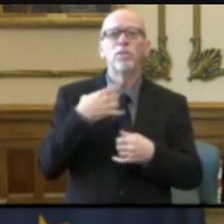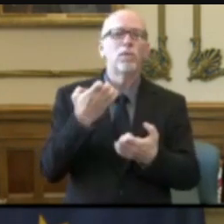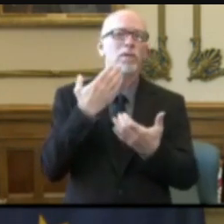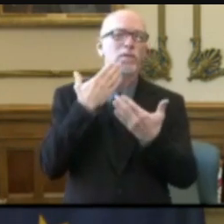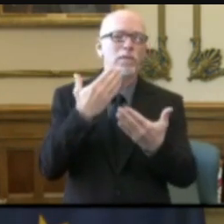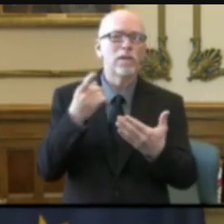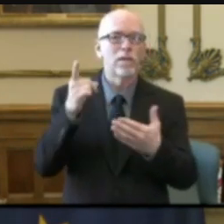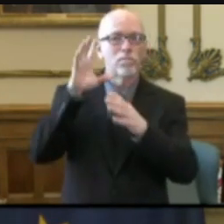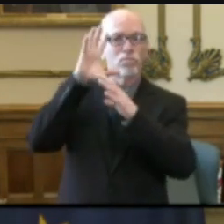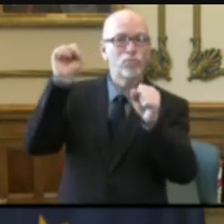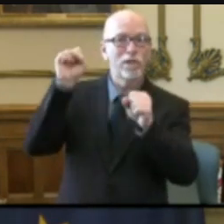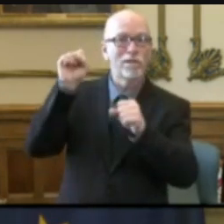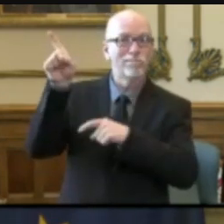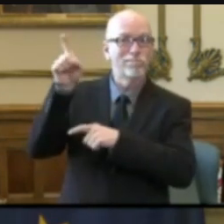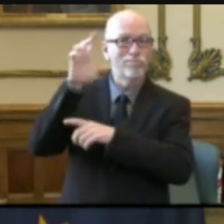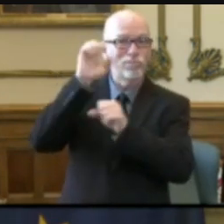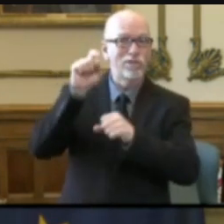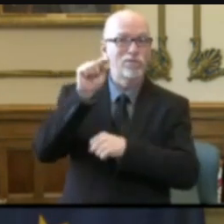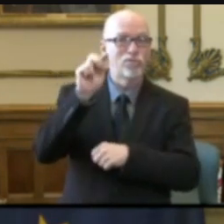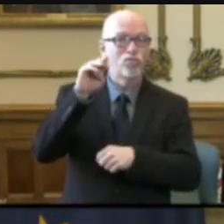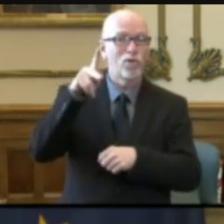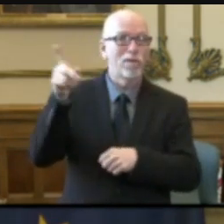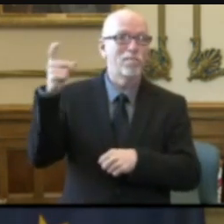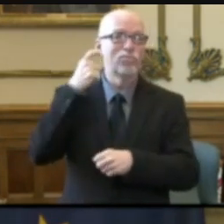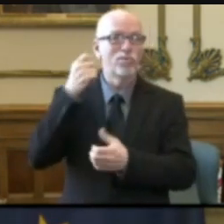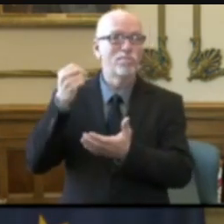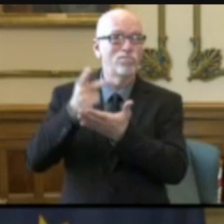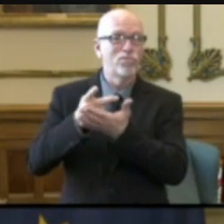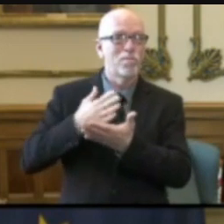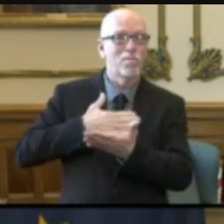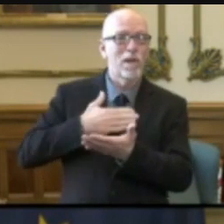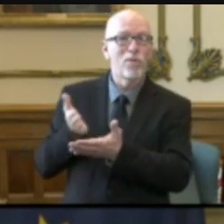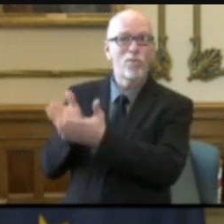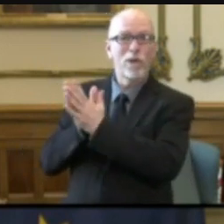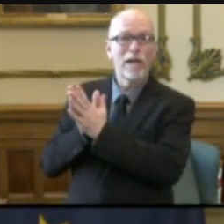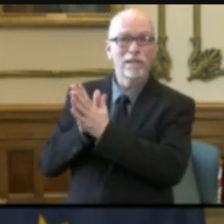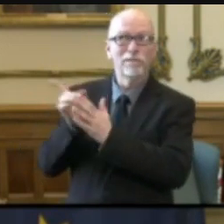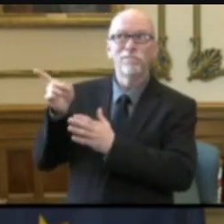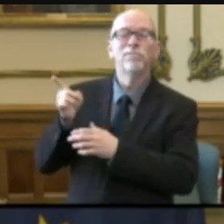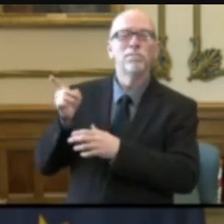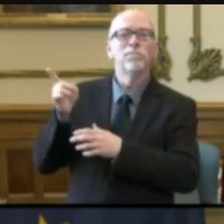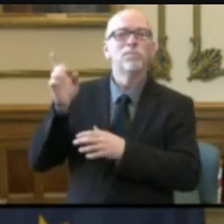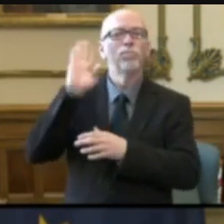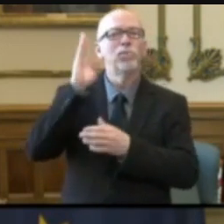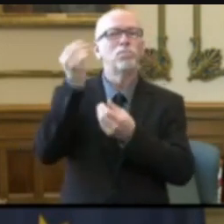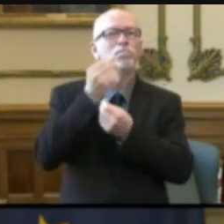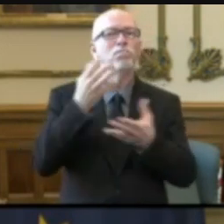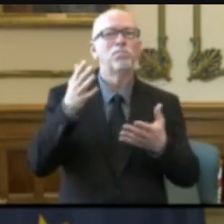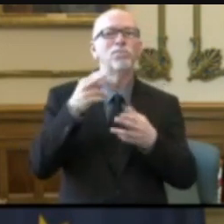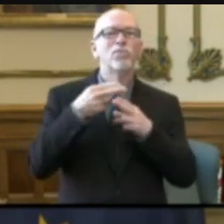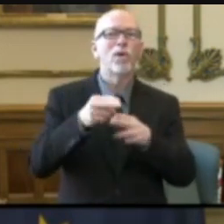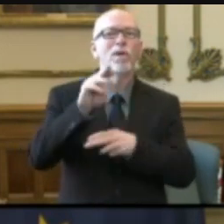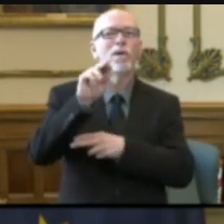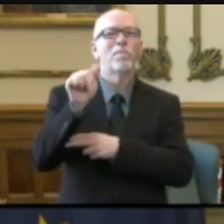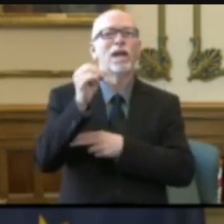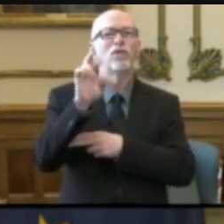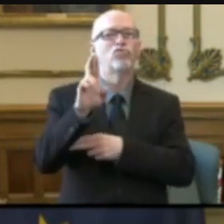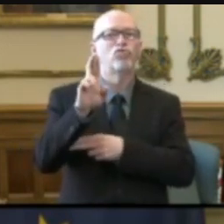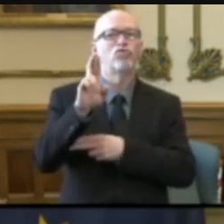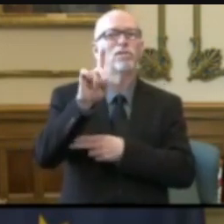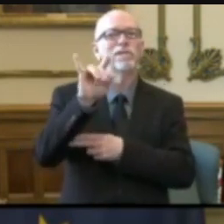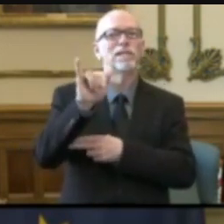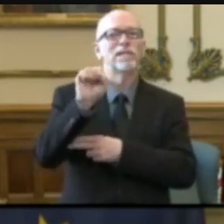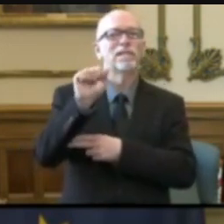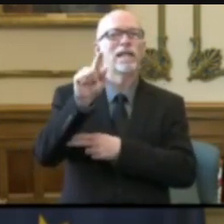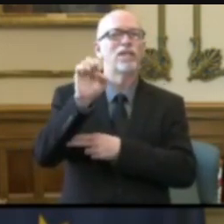thanks. The President of the United States, President Trump, has just approved my request to declare a major disaster declaration